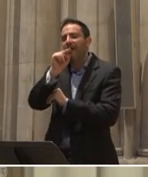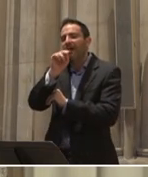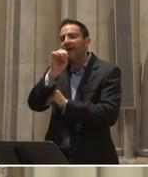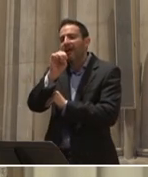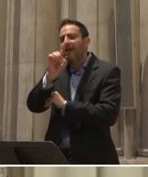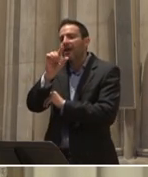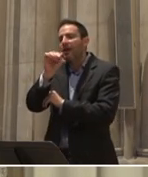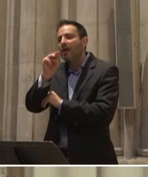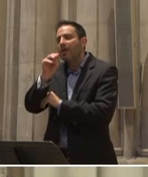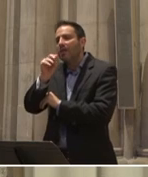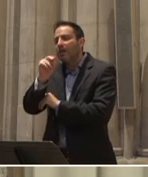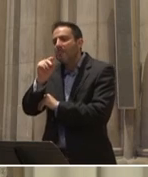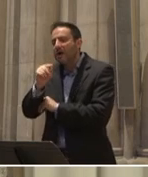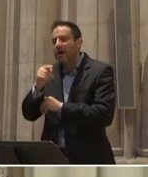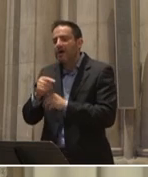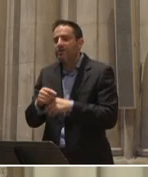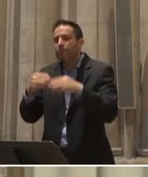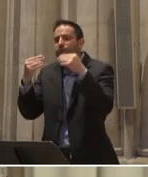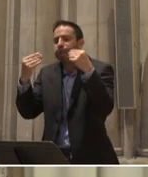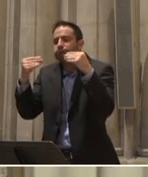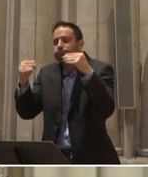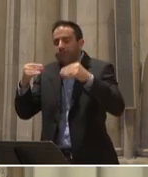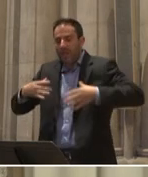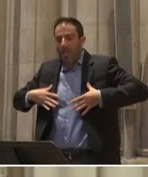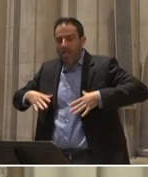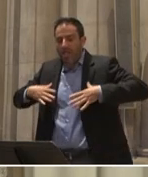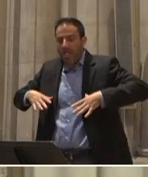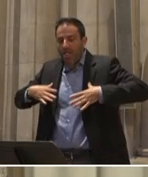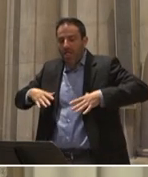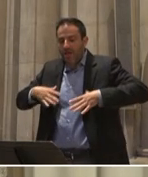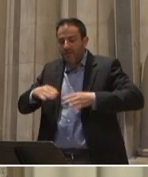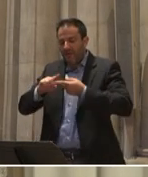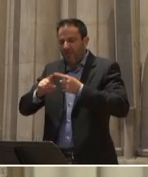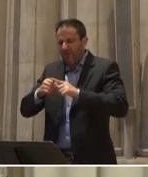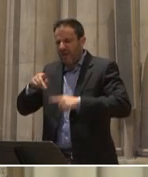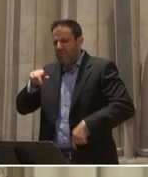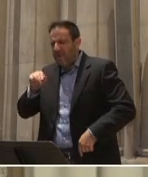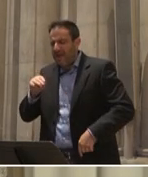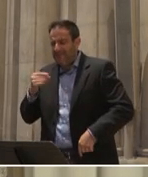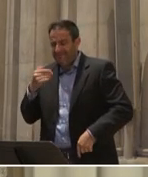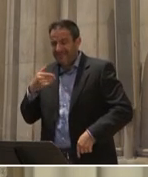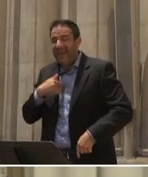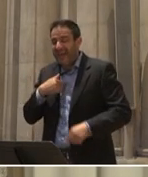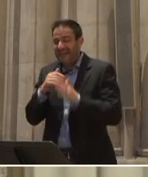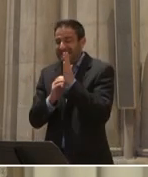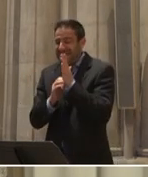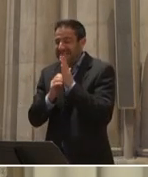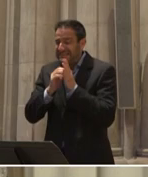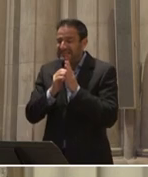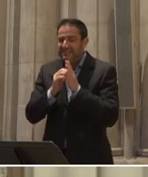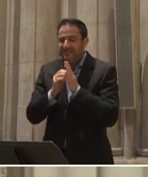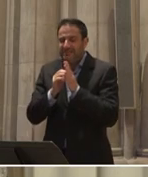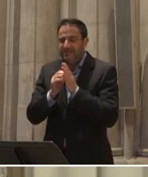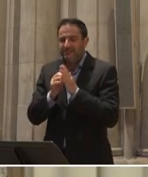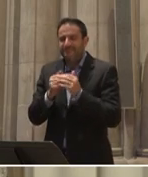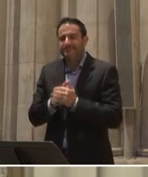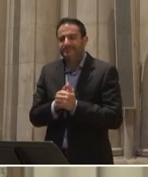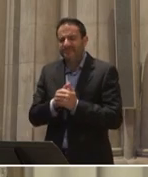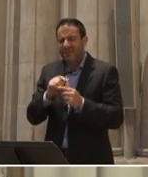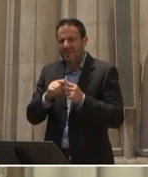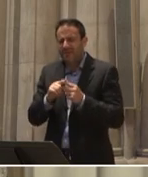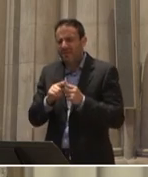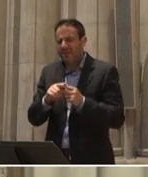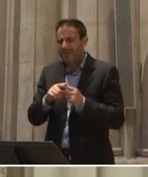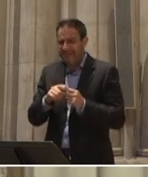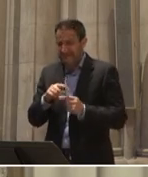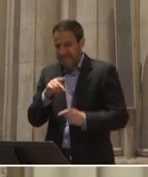going shopping for clothes once with her friend Pam, who was undergoing cancer treatment at the time. And when Anne asked